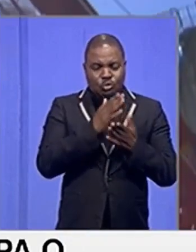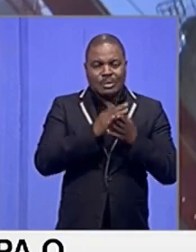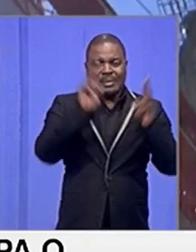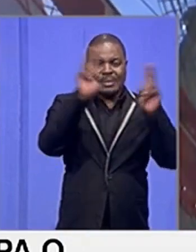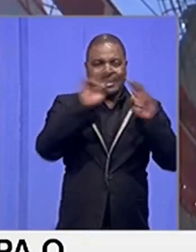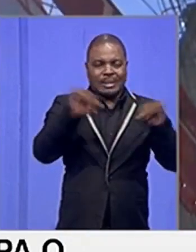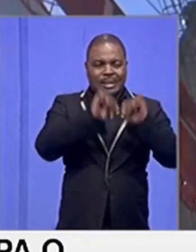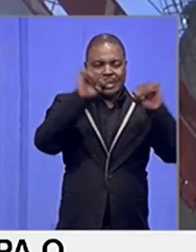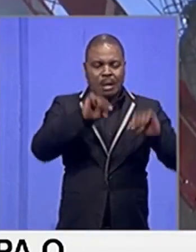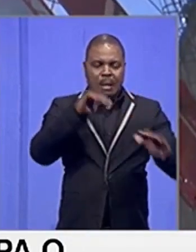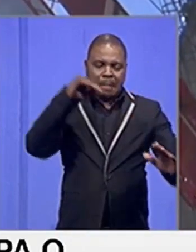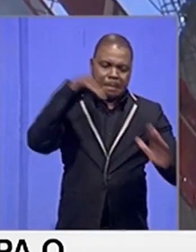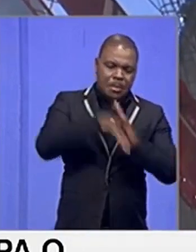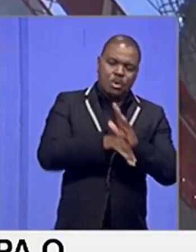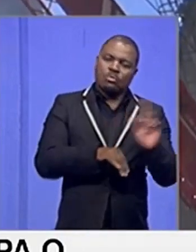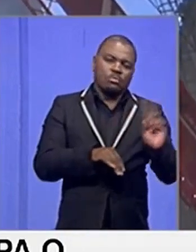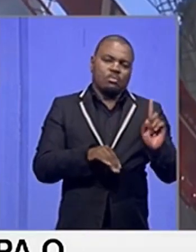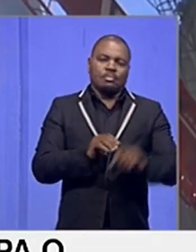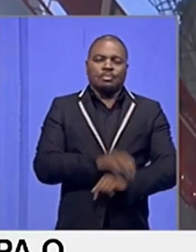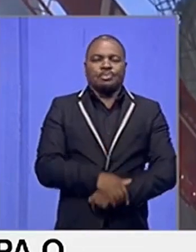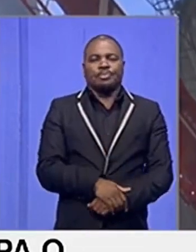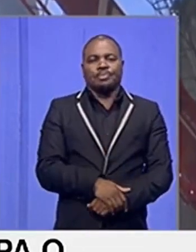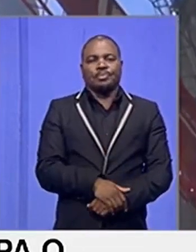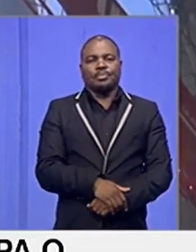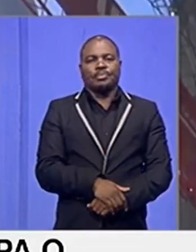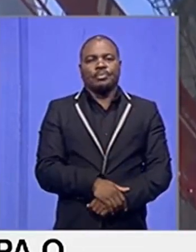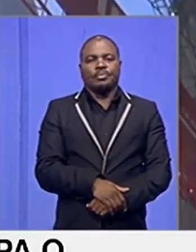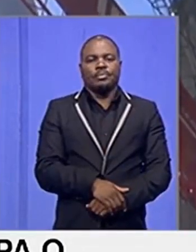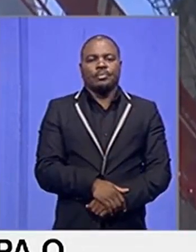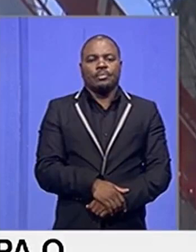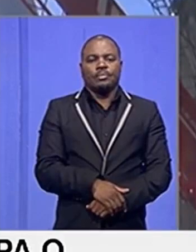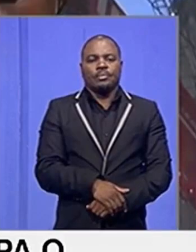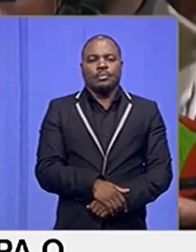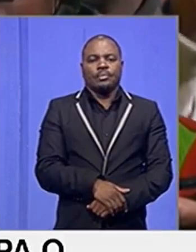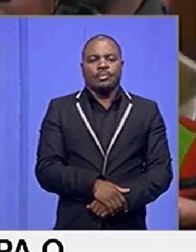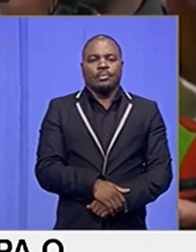ya mohlagase le siphuhlamele ruri.